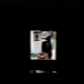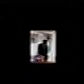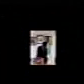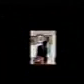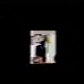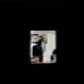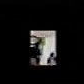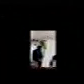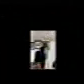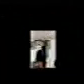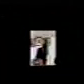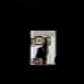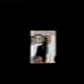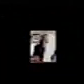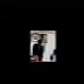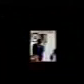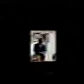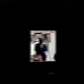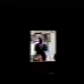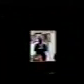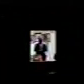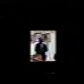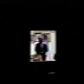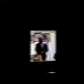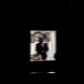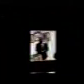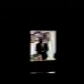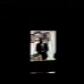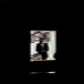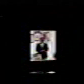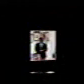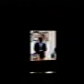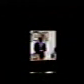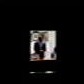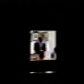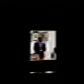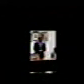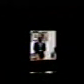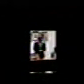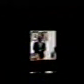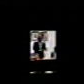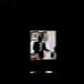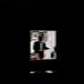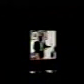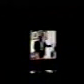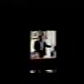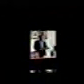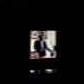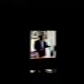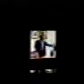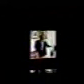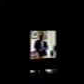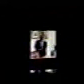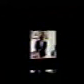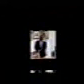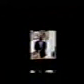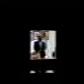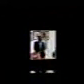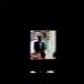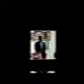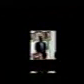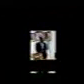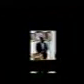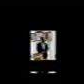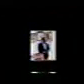come. Say the time has come. Time pulling down. And the time of